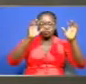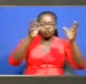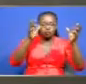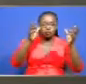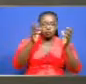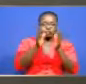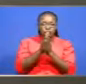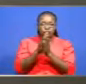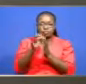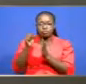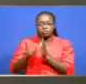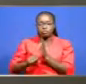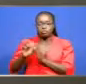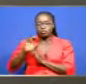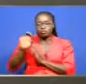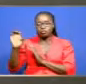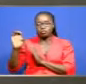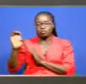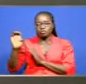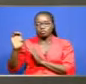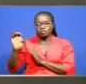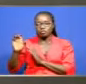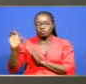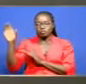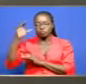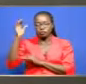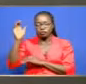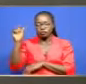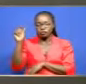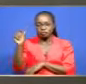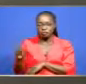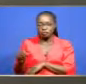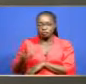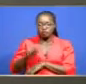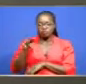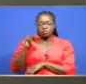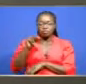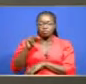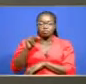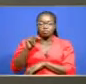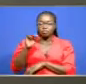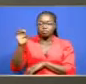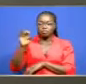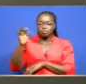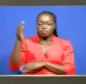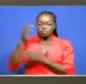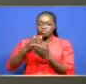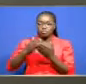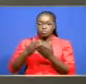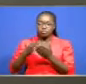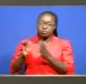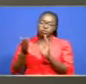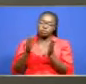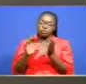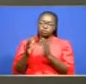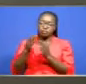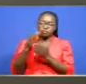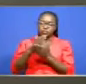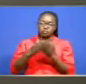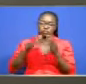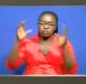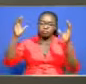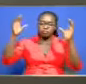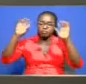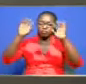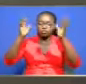for the southeastern lowlands and the coastal strip. Also, the northwestern parts of the country where there are partly cloudy conditions. And these